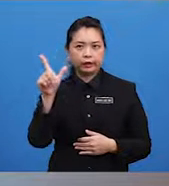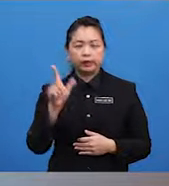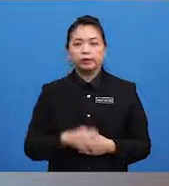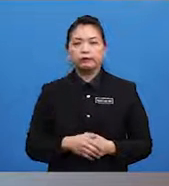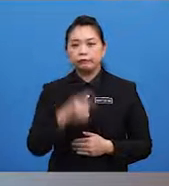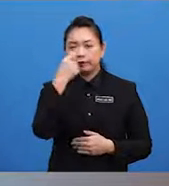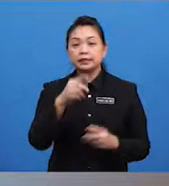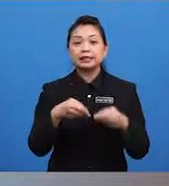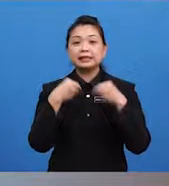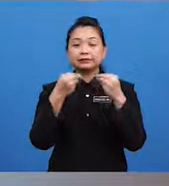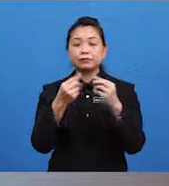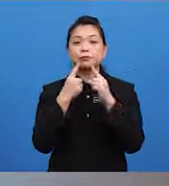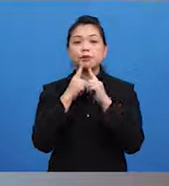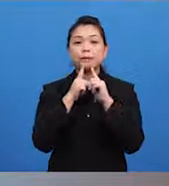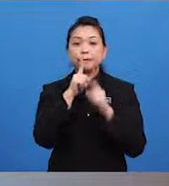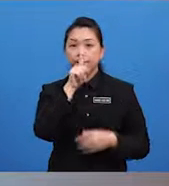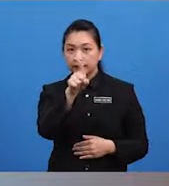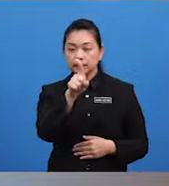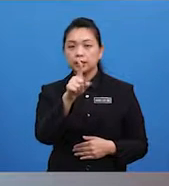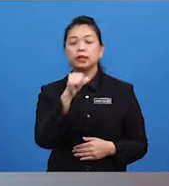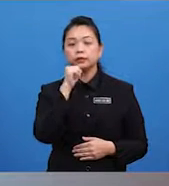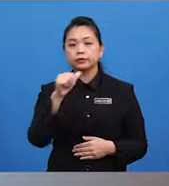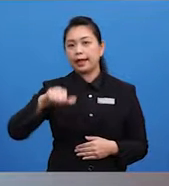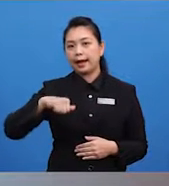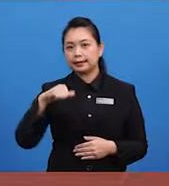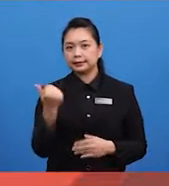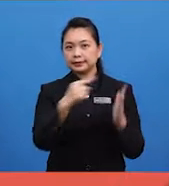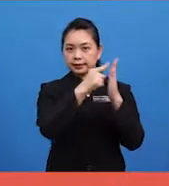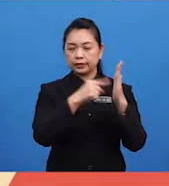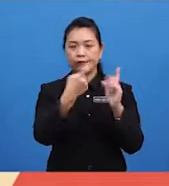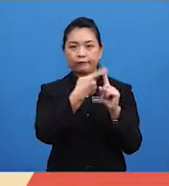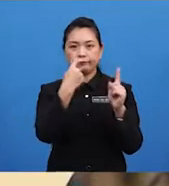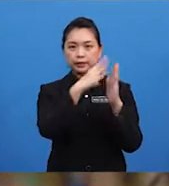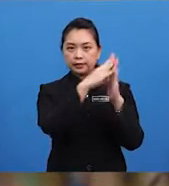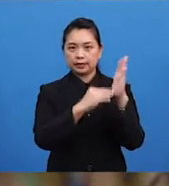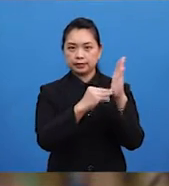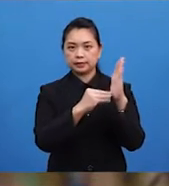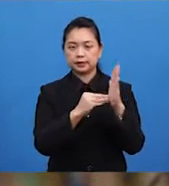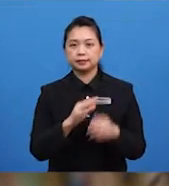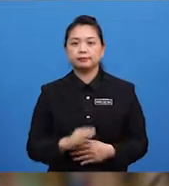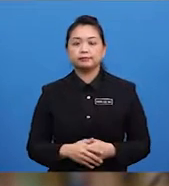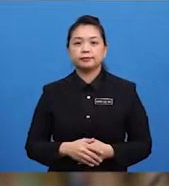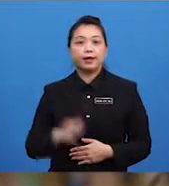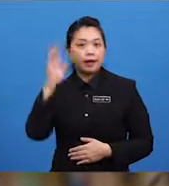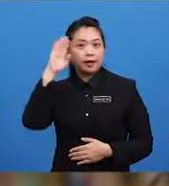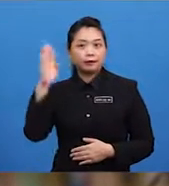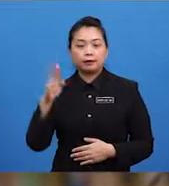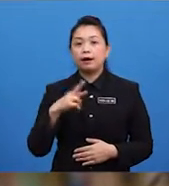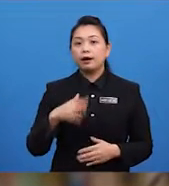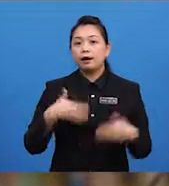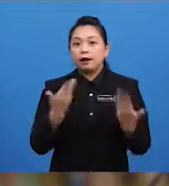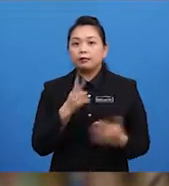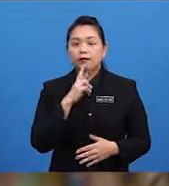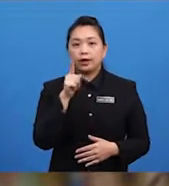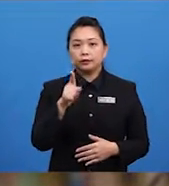promise and not any other details from the text. Hello there! How are all of